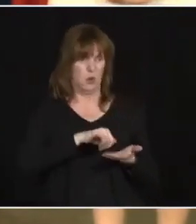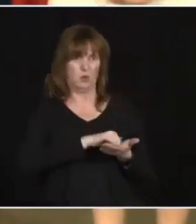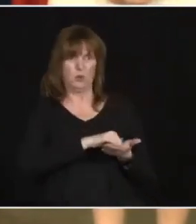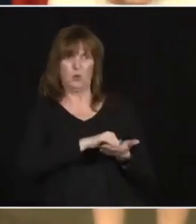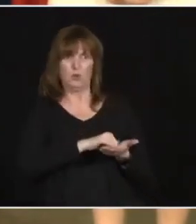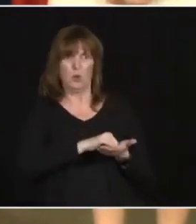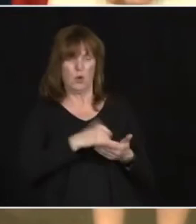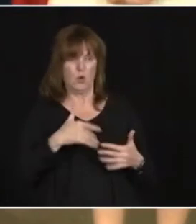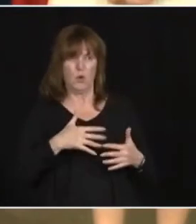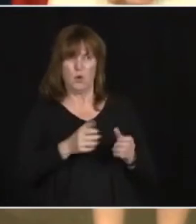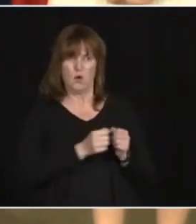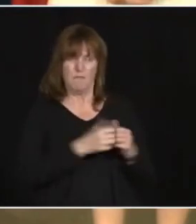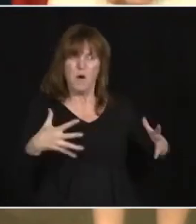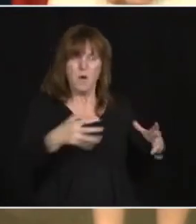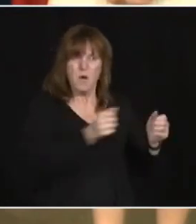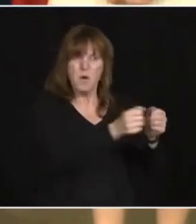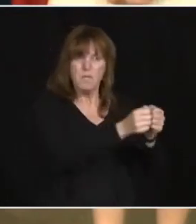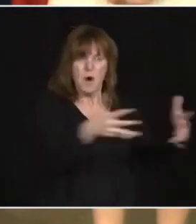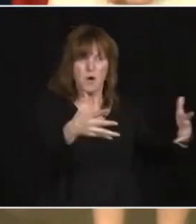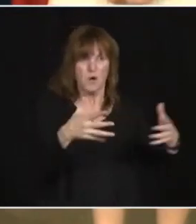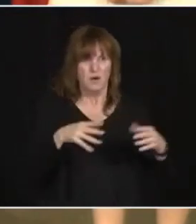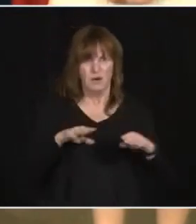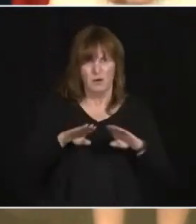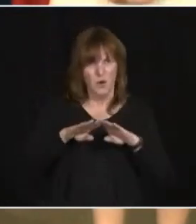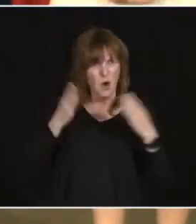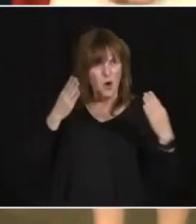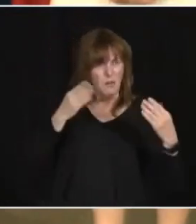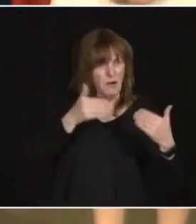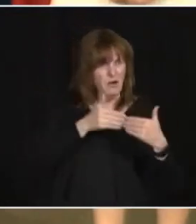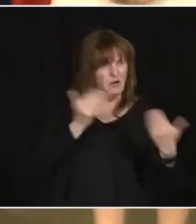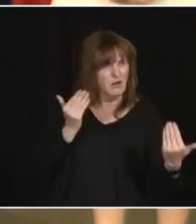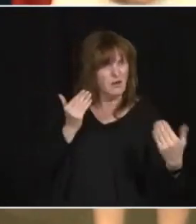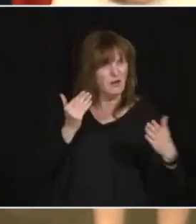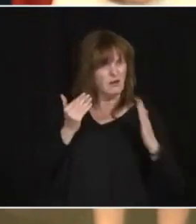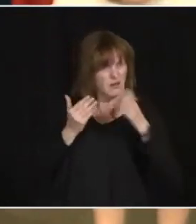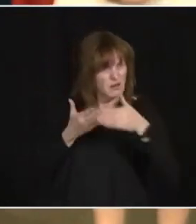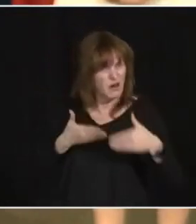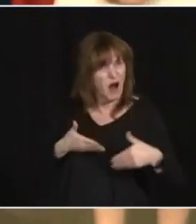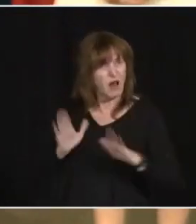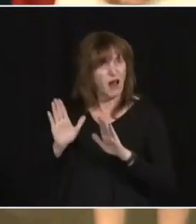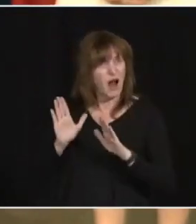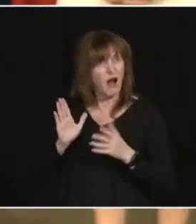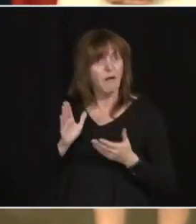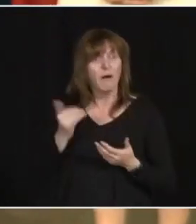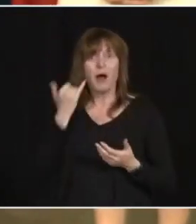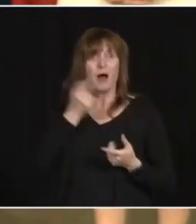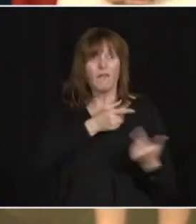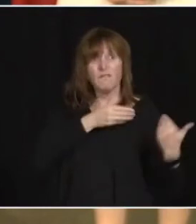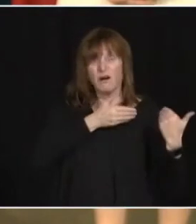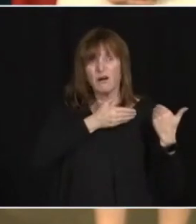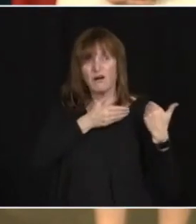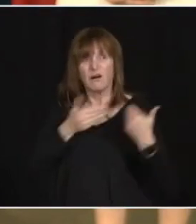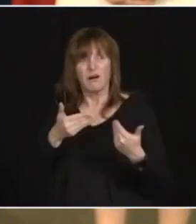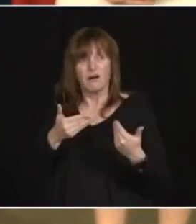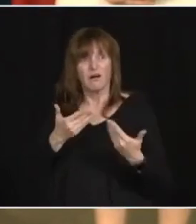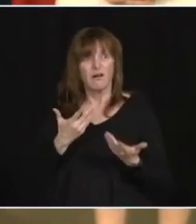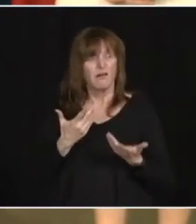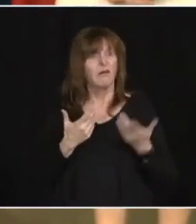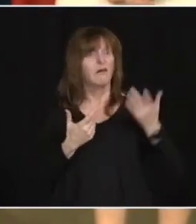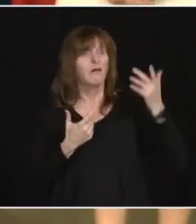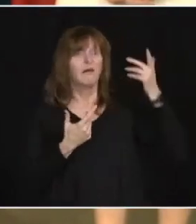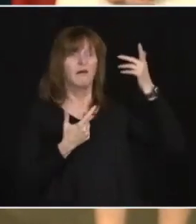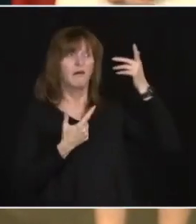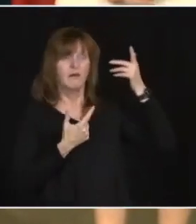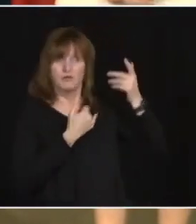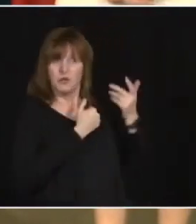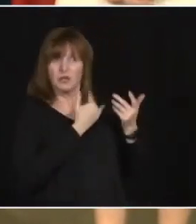moves to do that, should Premier or Prime Minister Trudeau simply say no? Yes, he should say no.